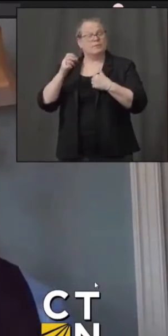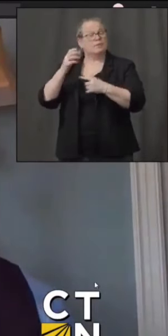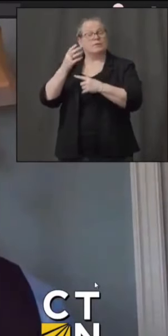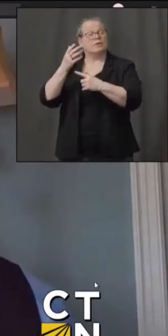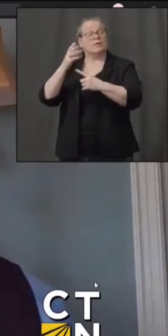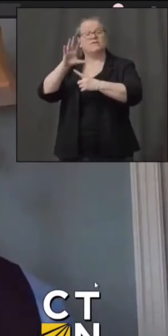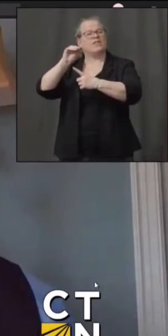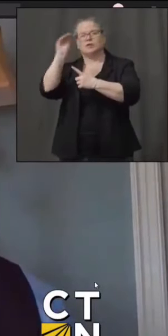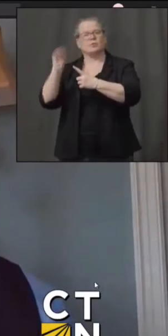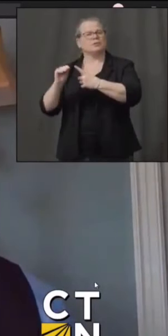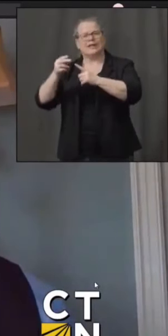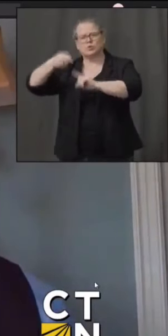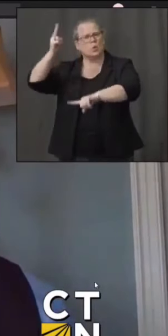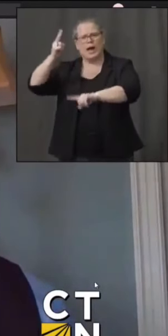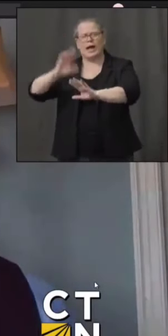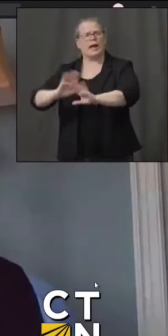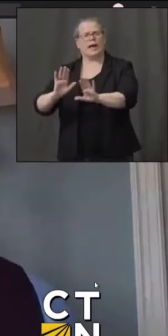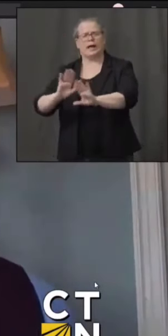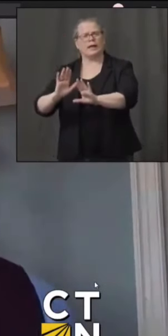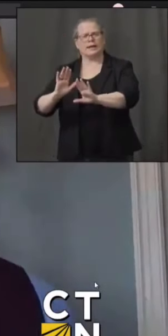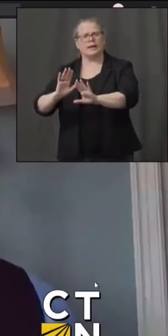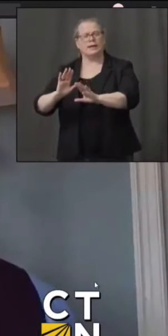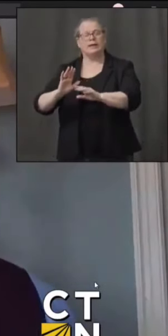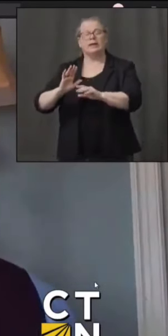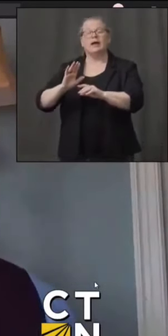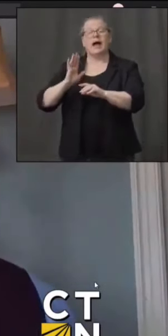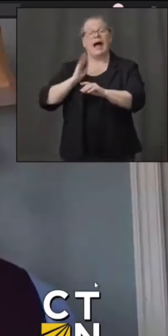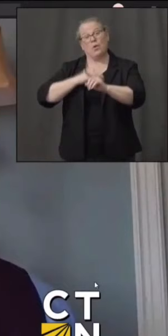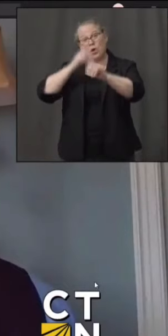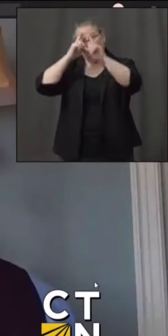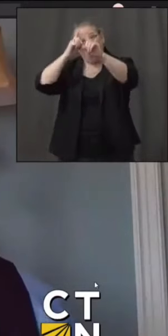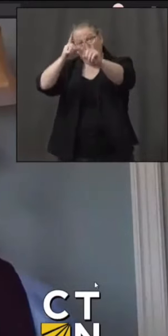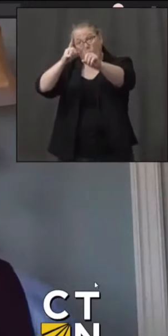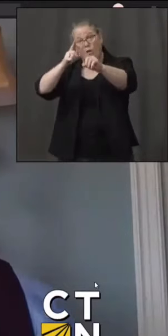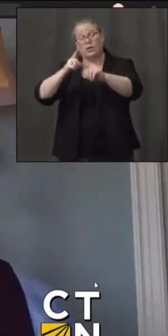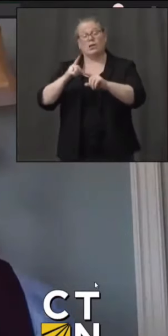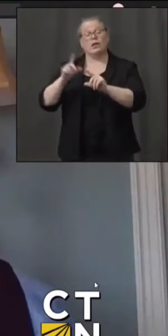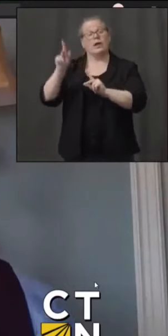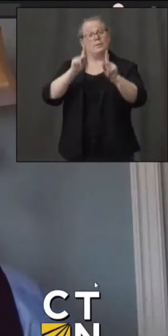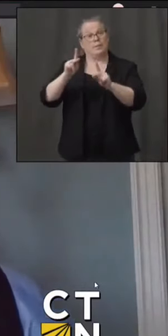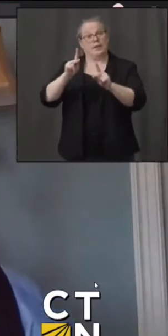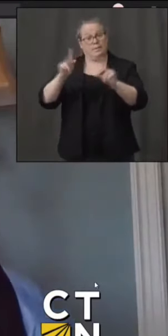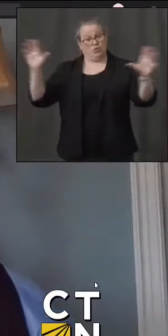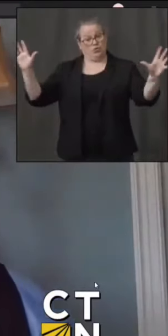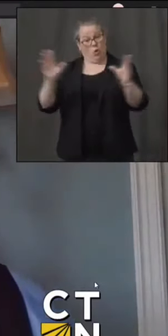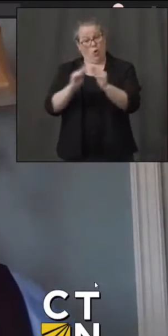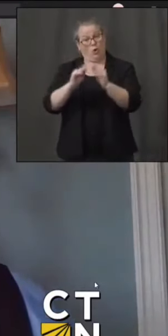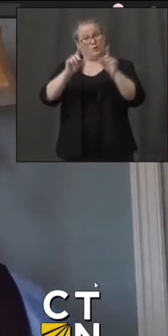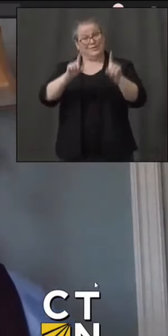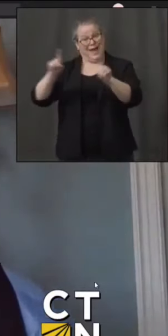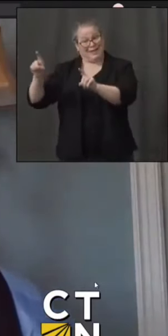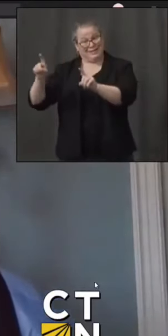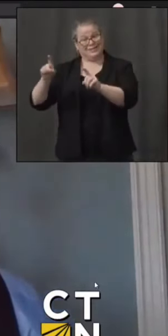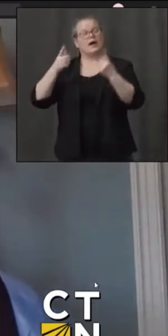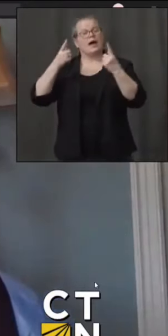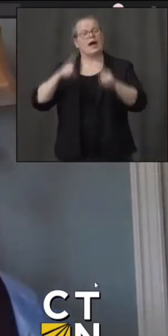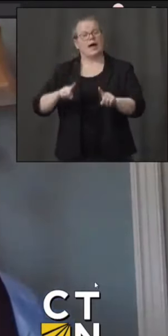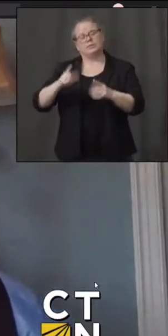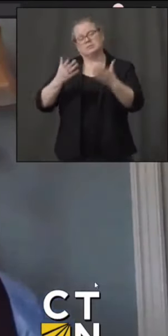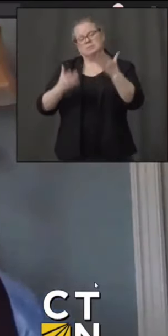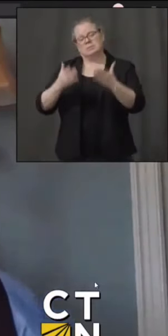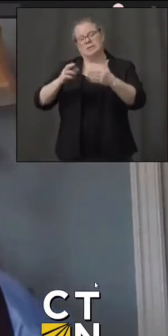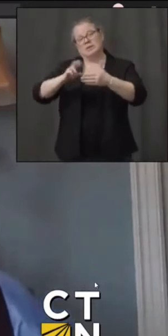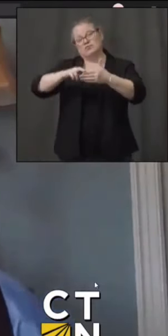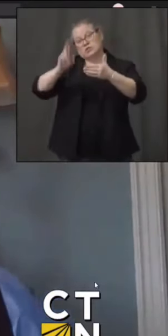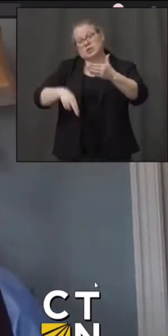sure that we want to get around 30% positivity. Would be the best measure